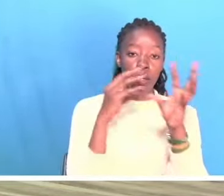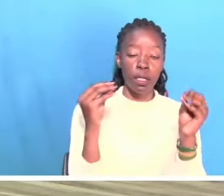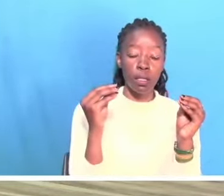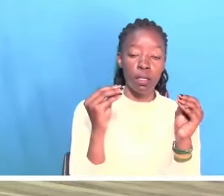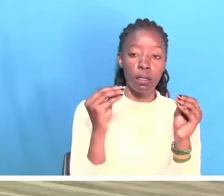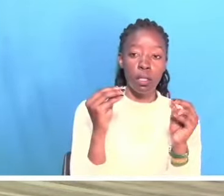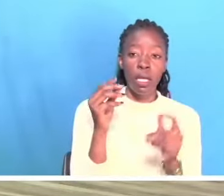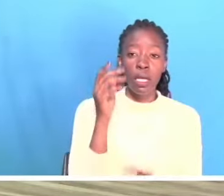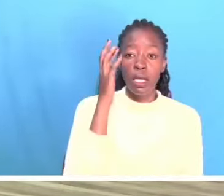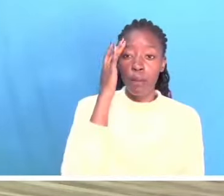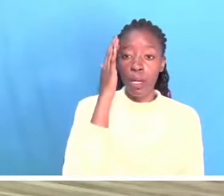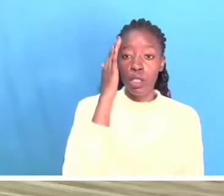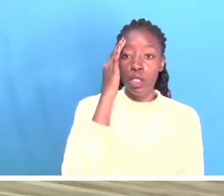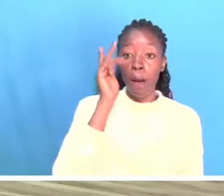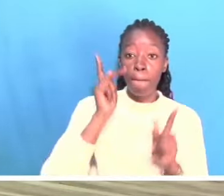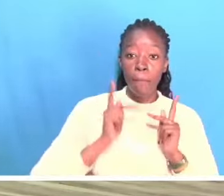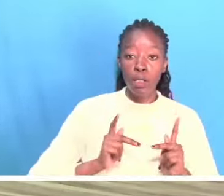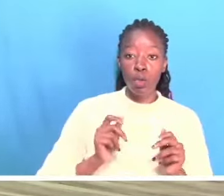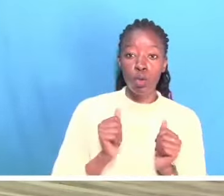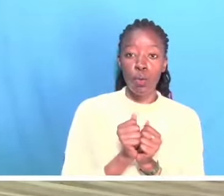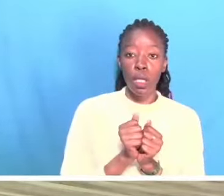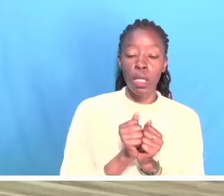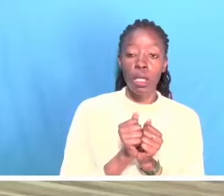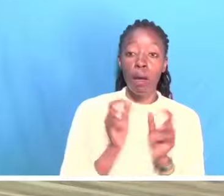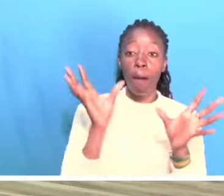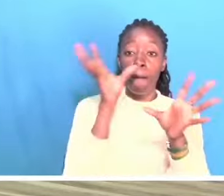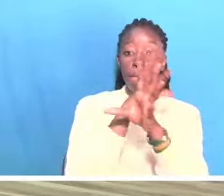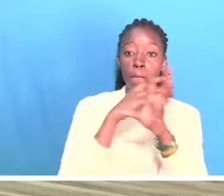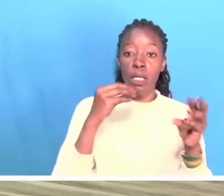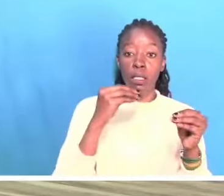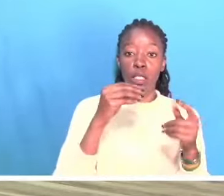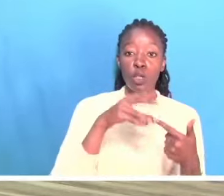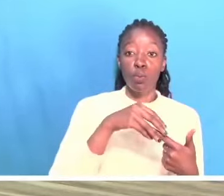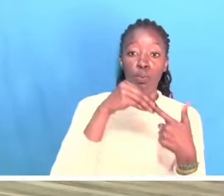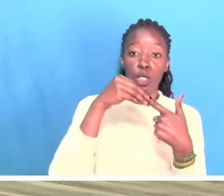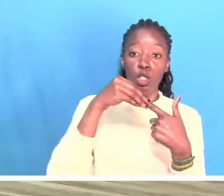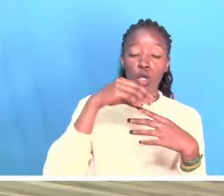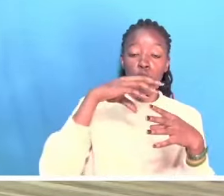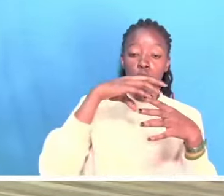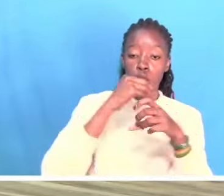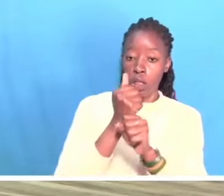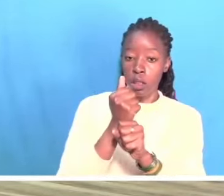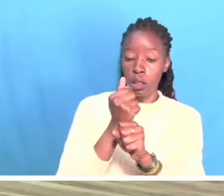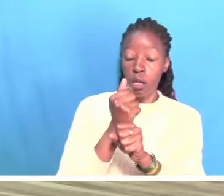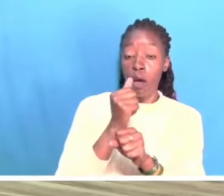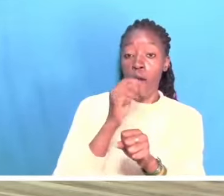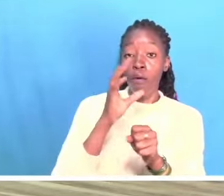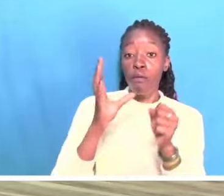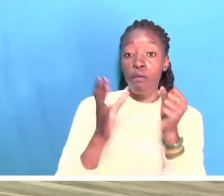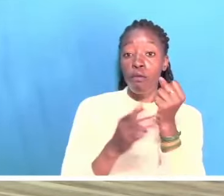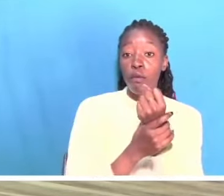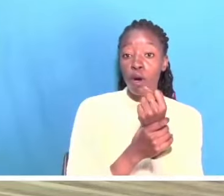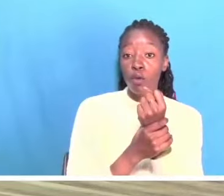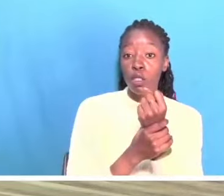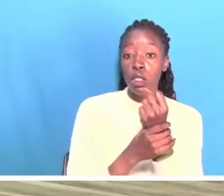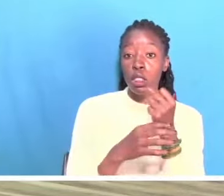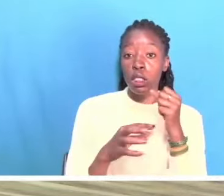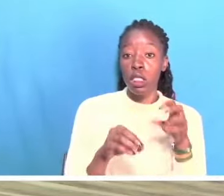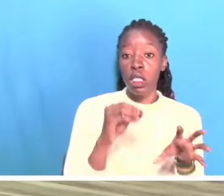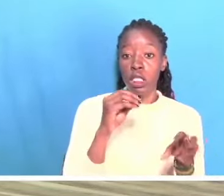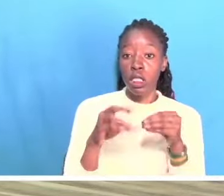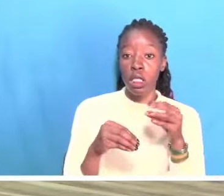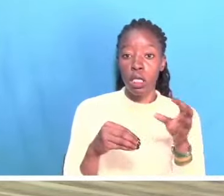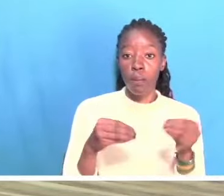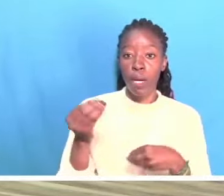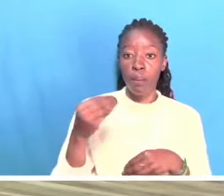president's special trust? Now he is caught out there taking bribes and selling bang. We are the people who